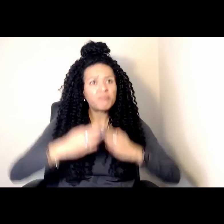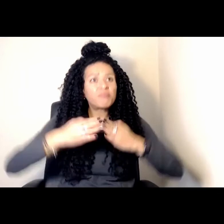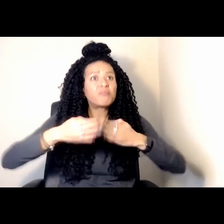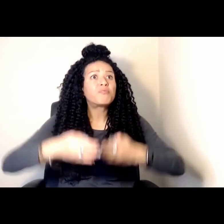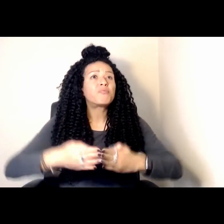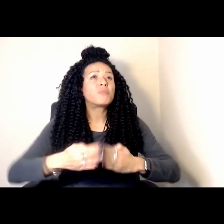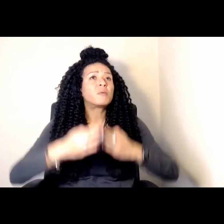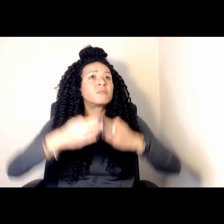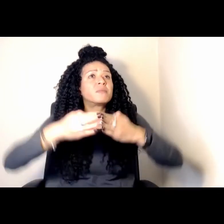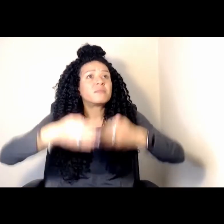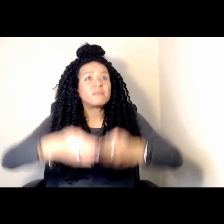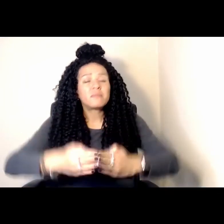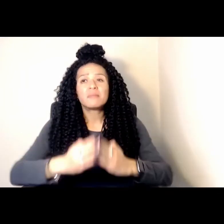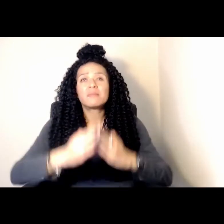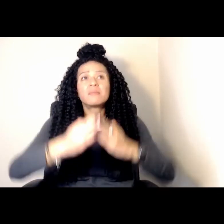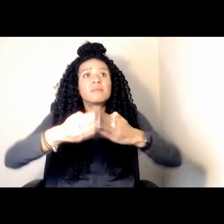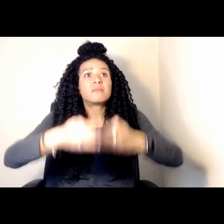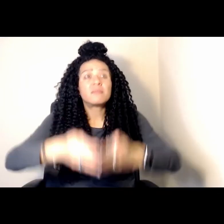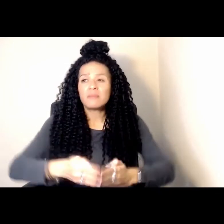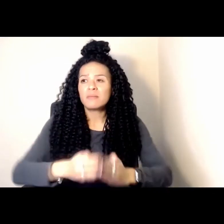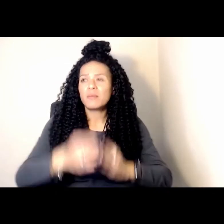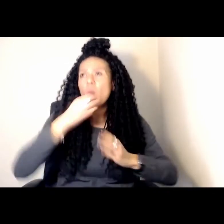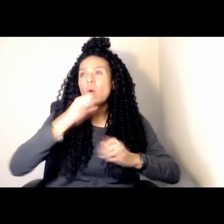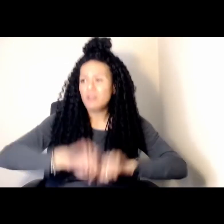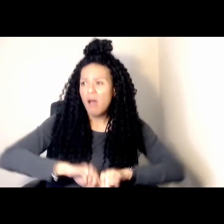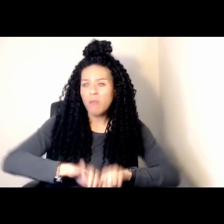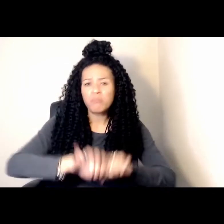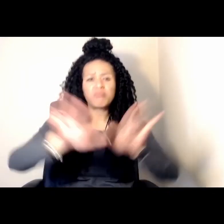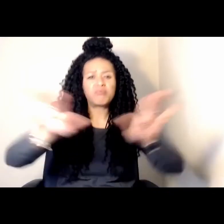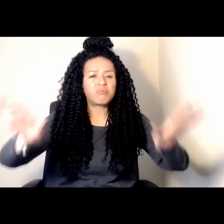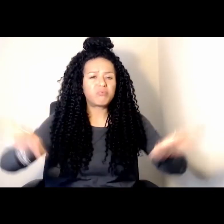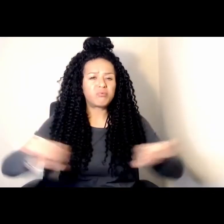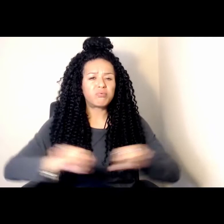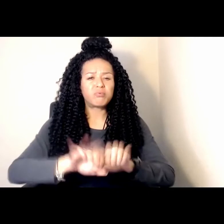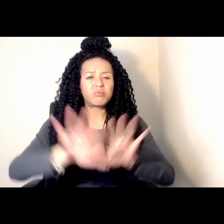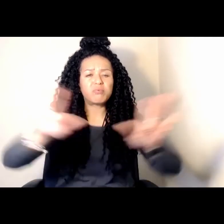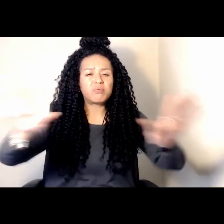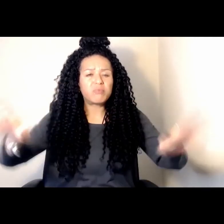brown winged while out the water.